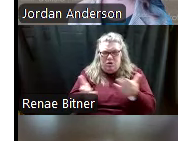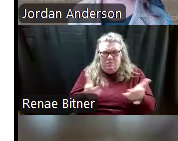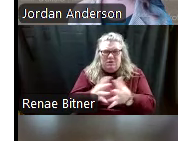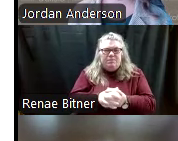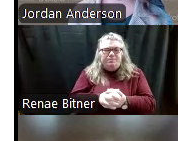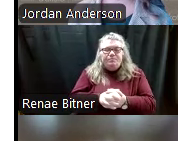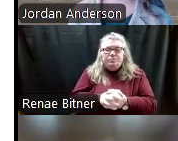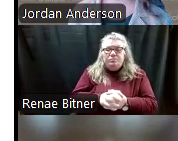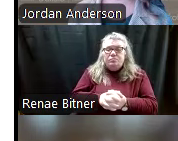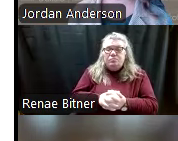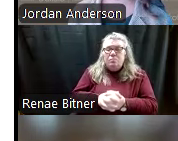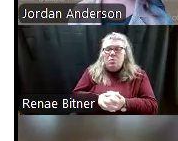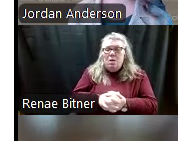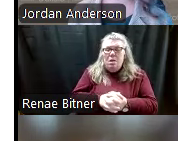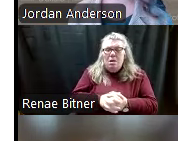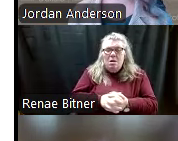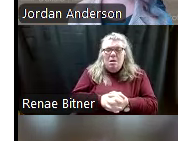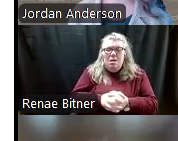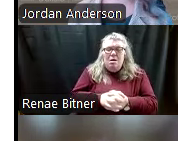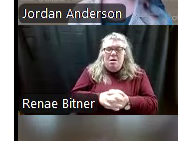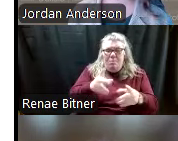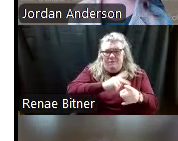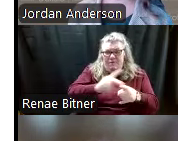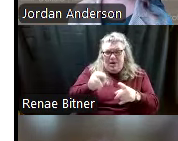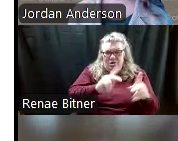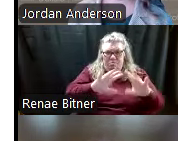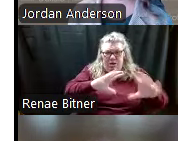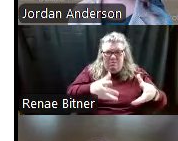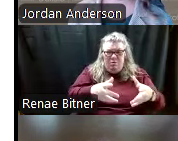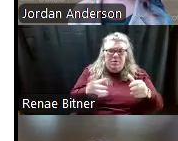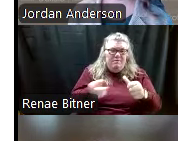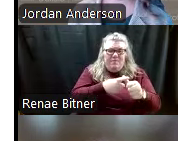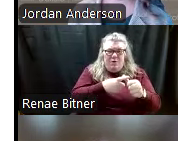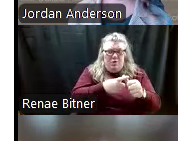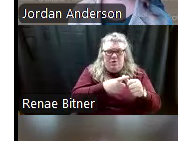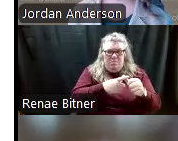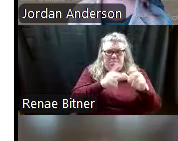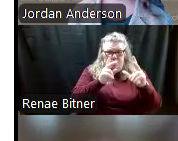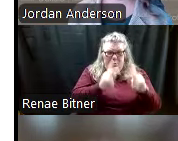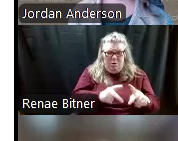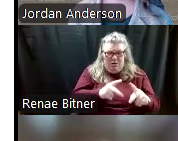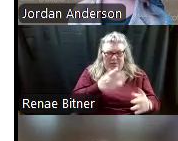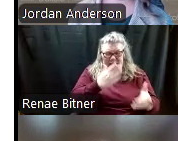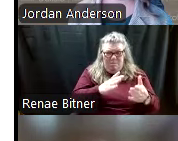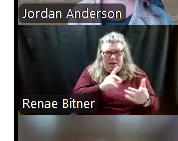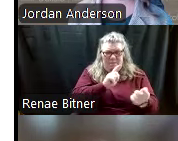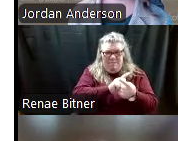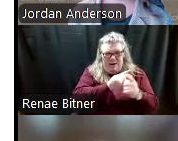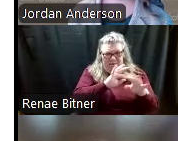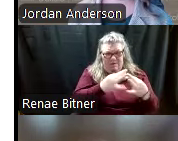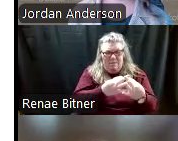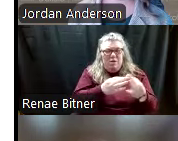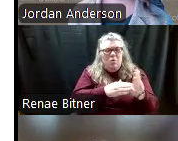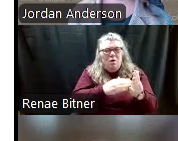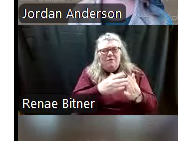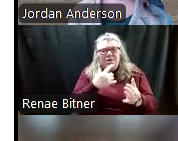So again, one of the things we've heard from professionals, the first point of entry person that might get to a family will often say,